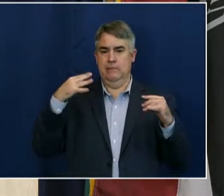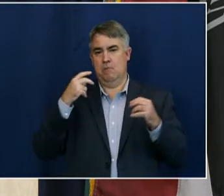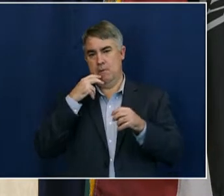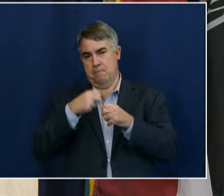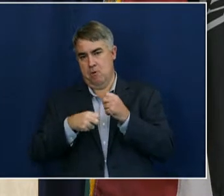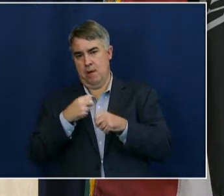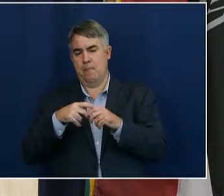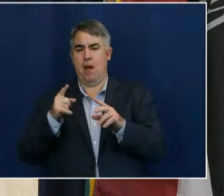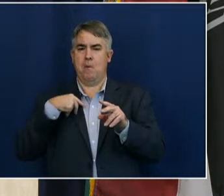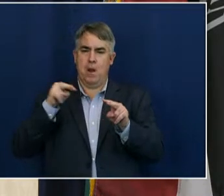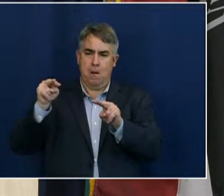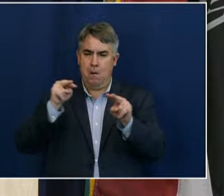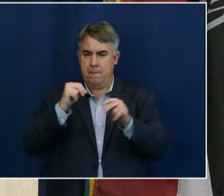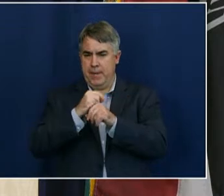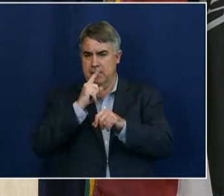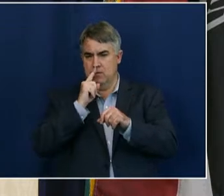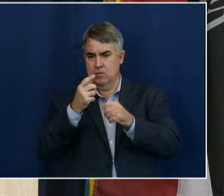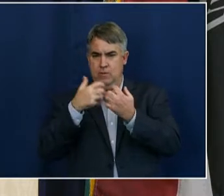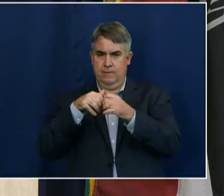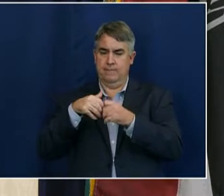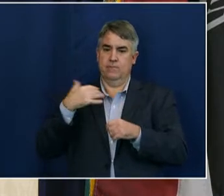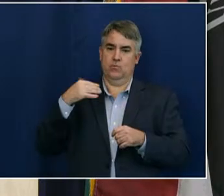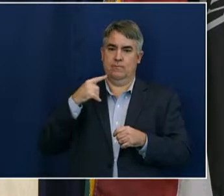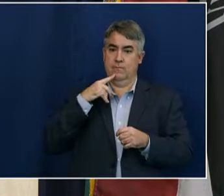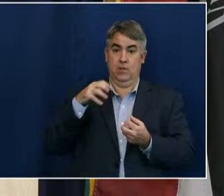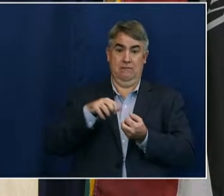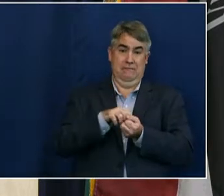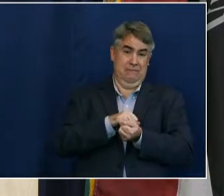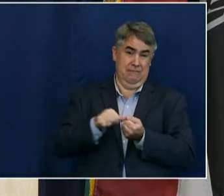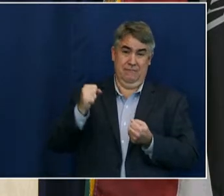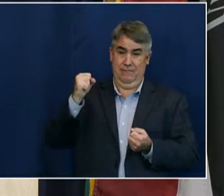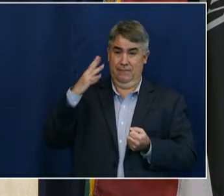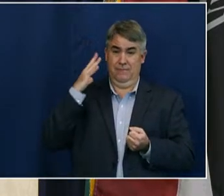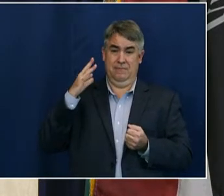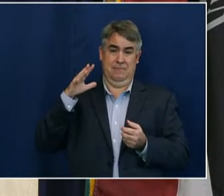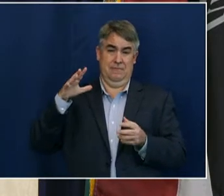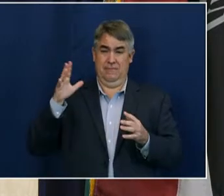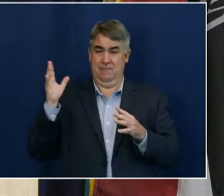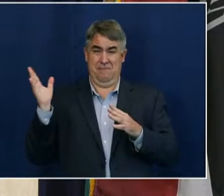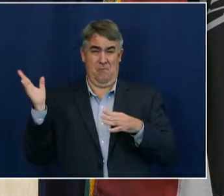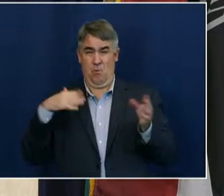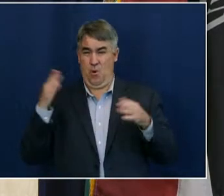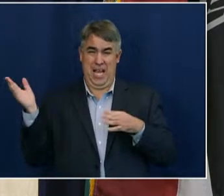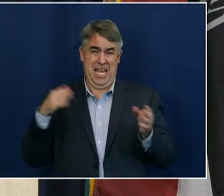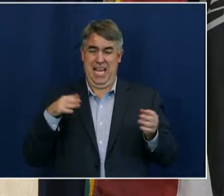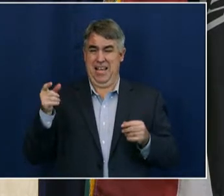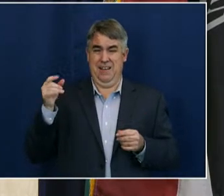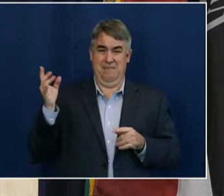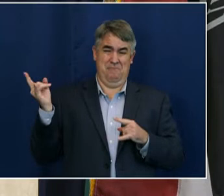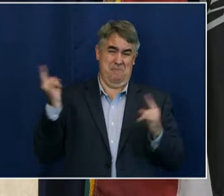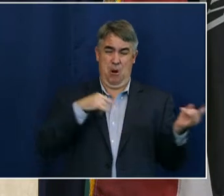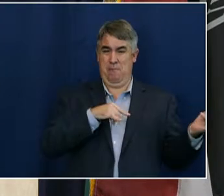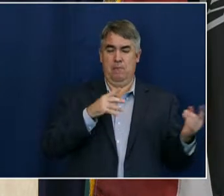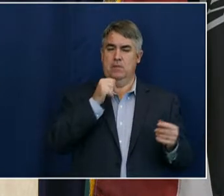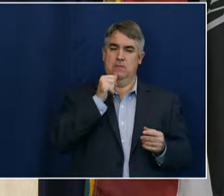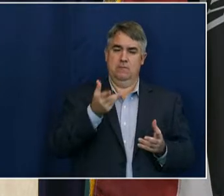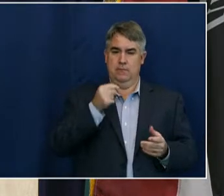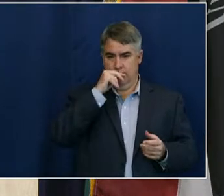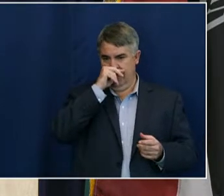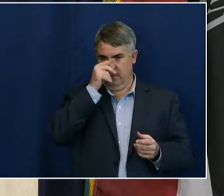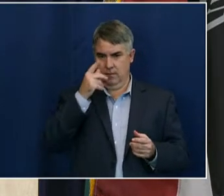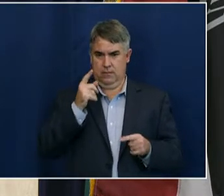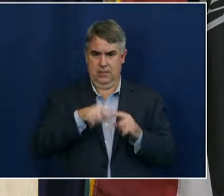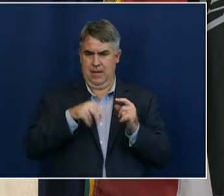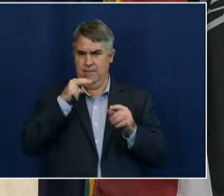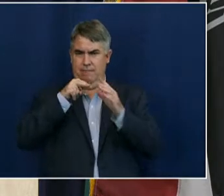monitor, but again, they experienced significant damage by some really unpredictable and unnormal